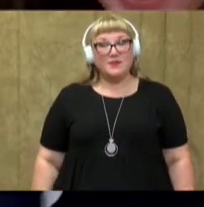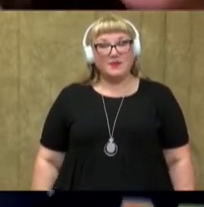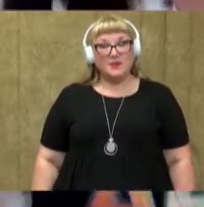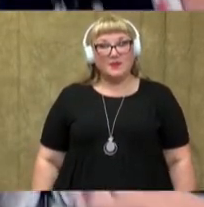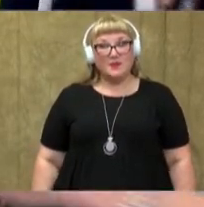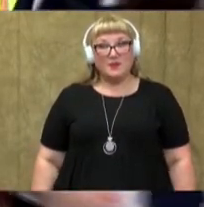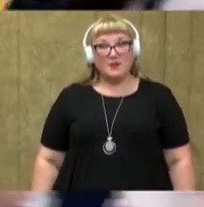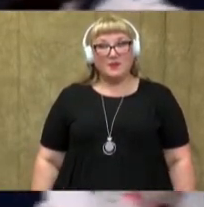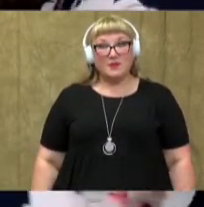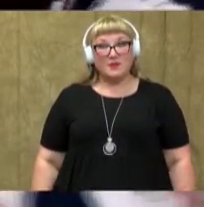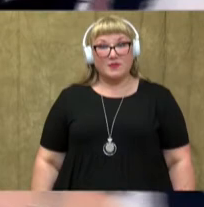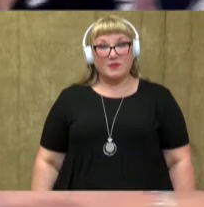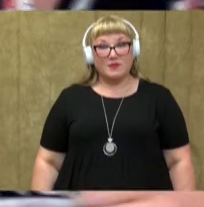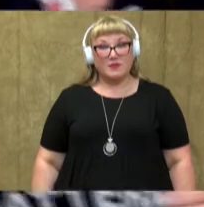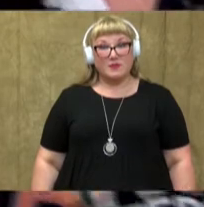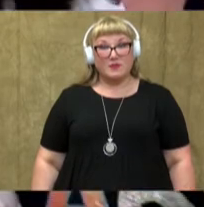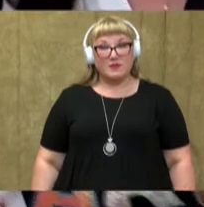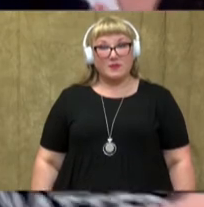And